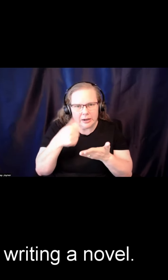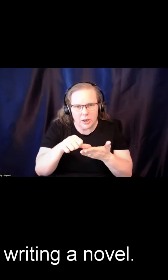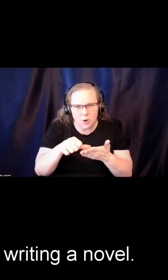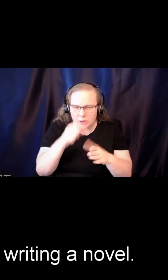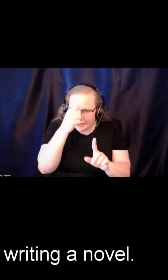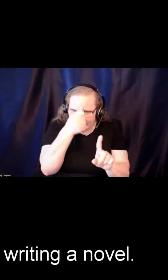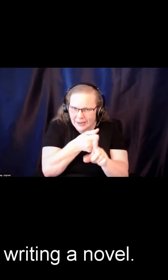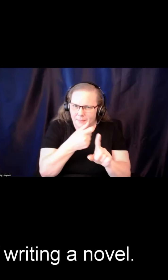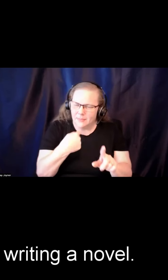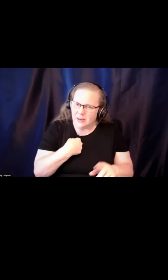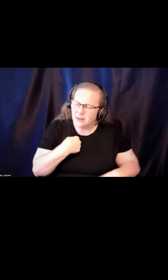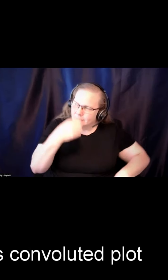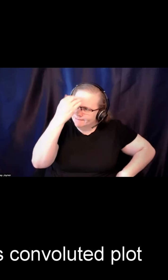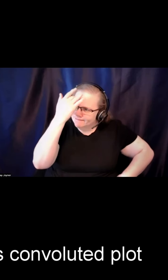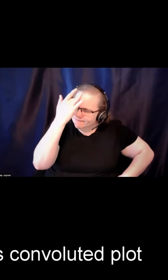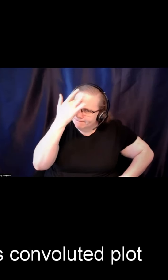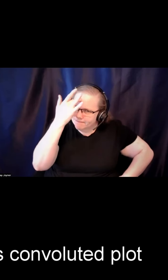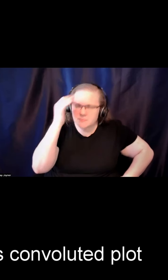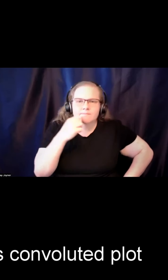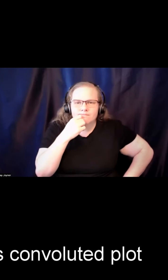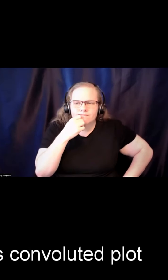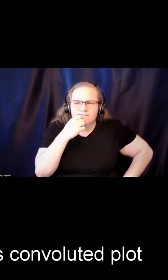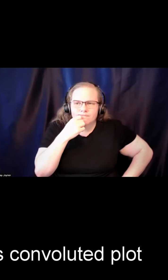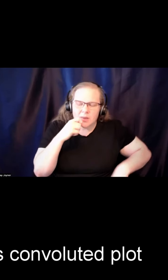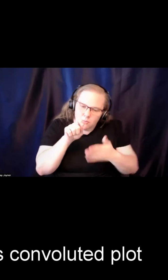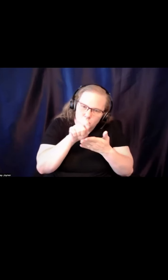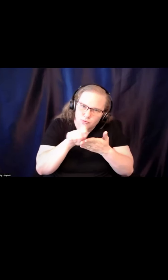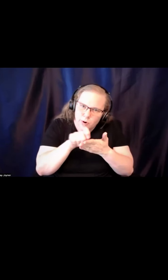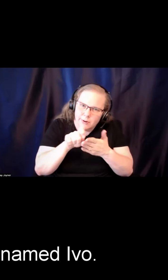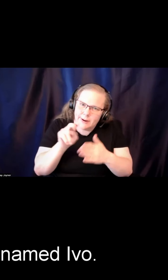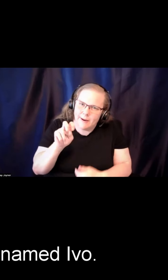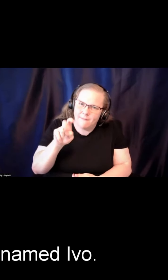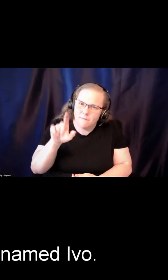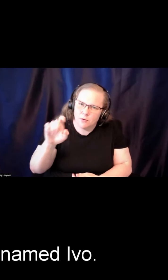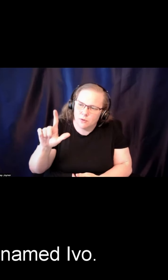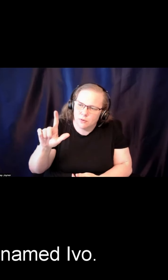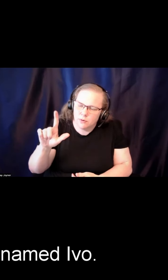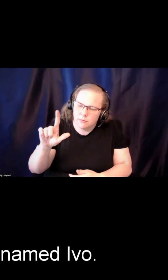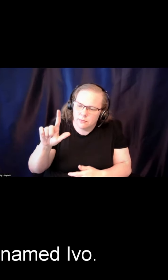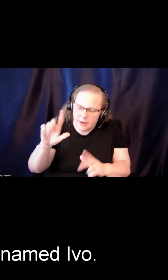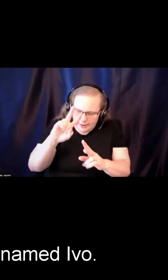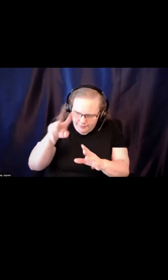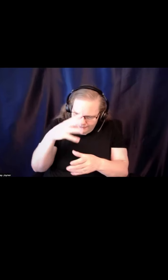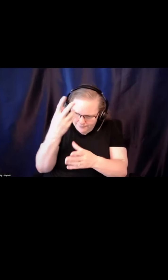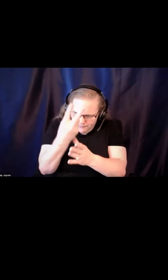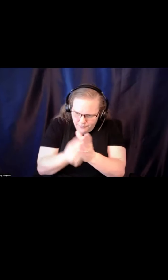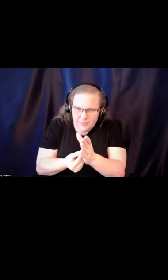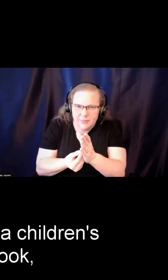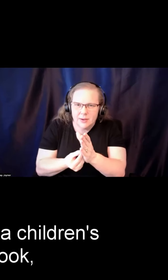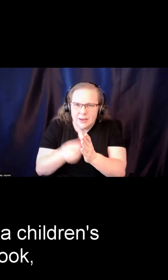am in the middle of writing a novel, and wrapped up in its convoluted plot is a solitary boy named